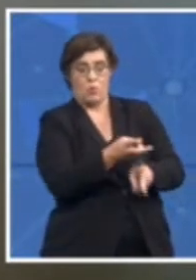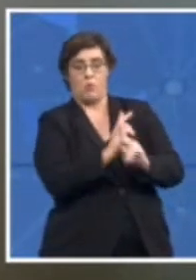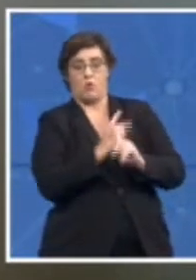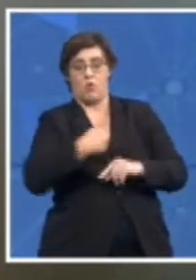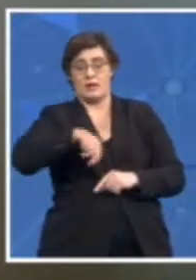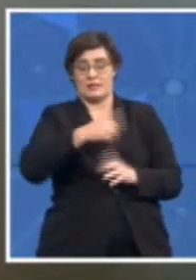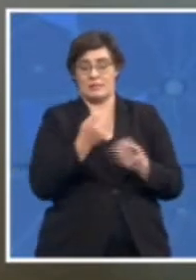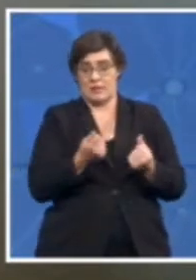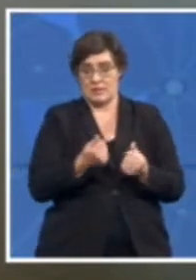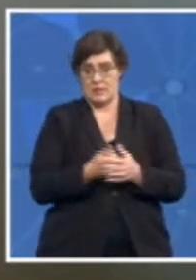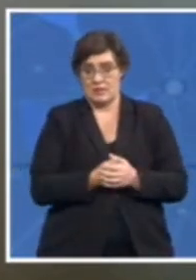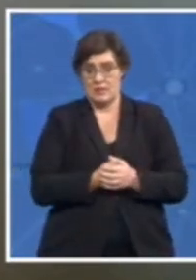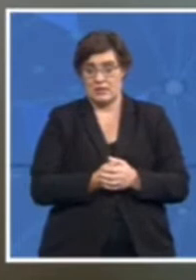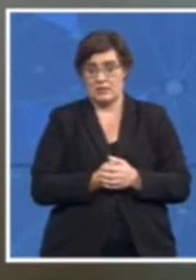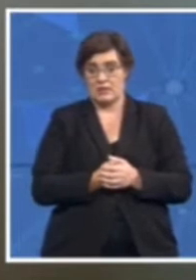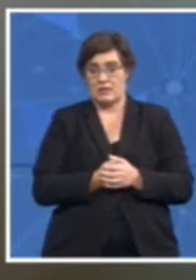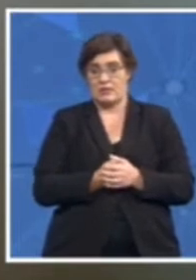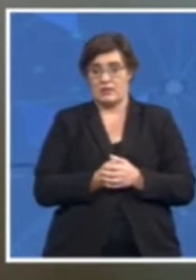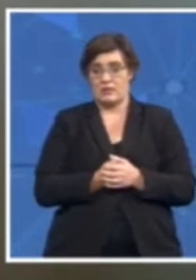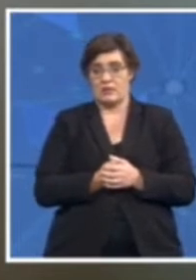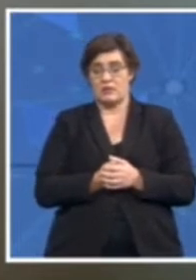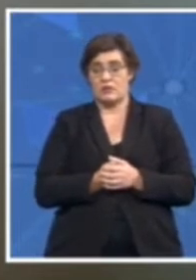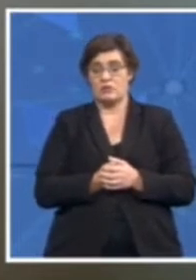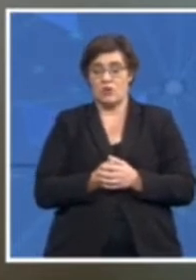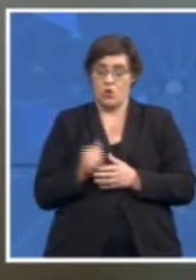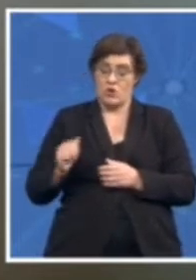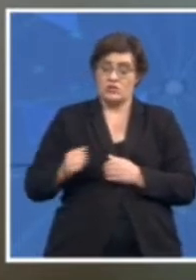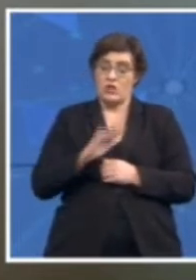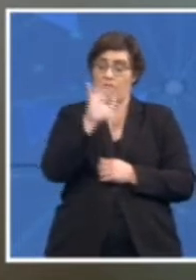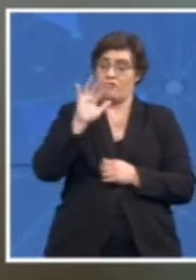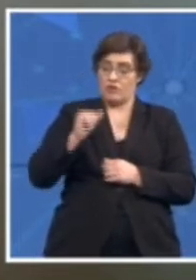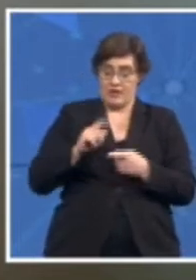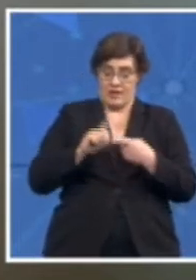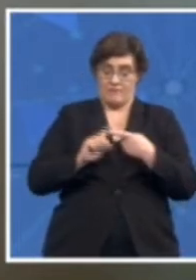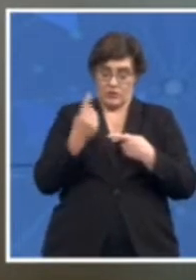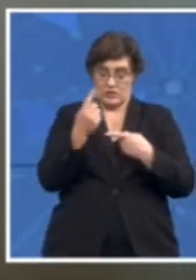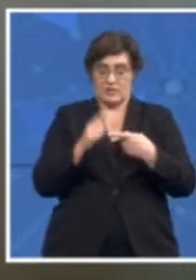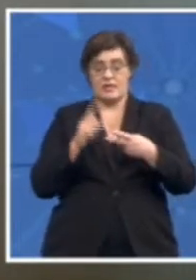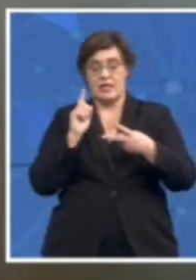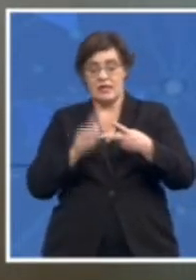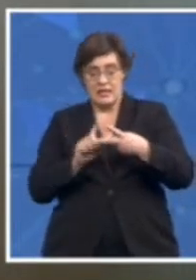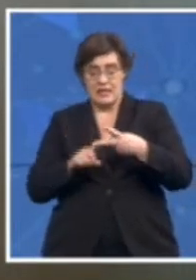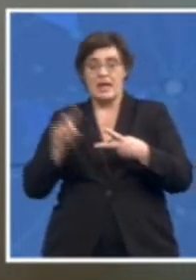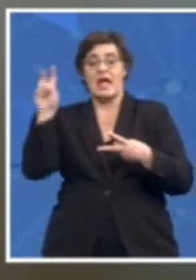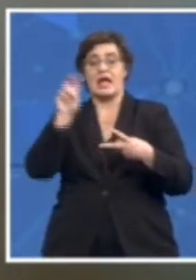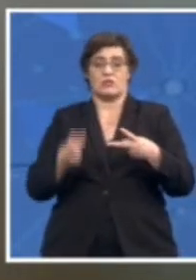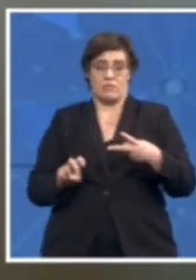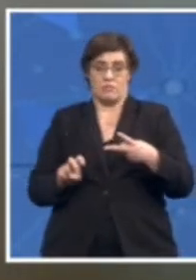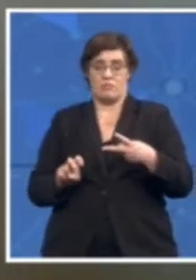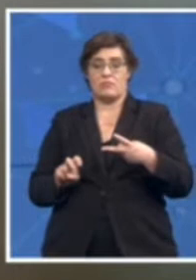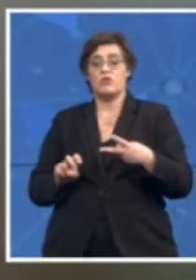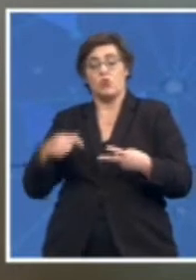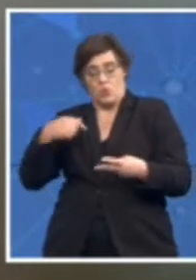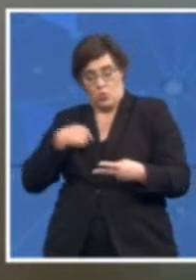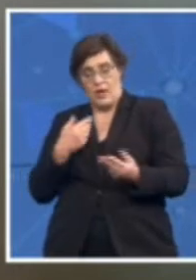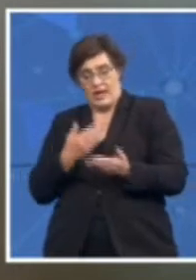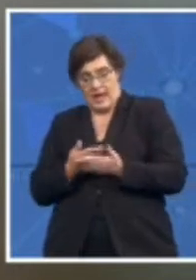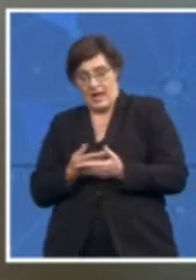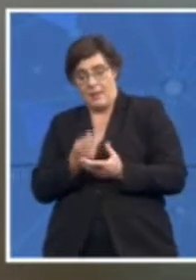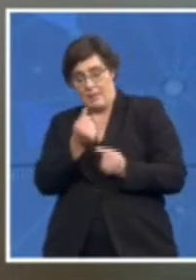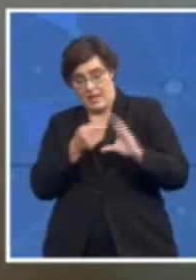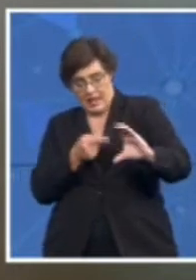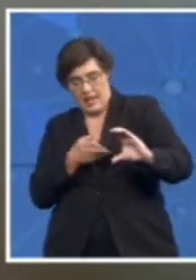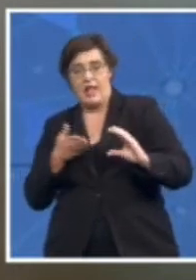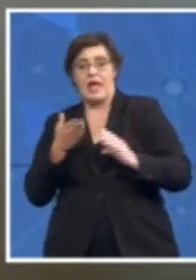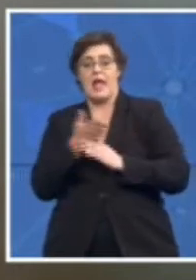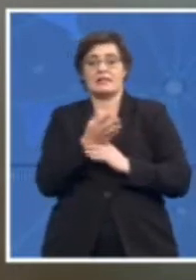as a country, first of all, and then secondly, as Eskom, we can access this funding. These will be loans, so